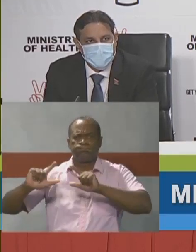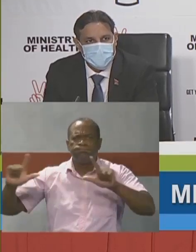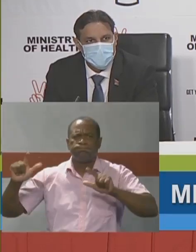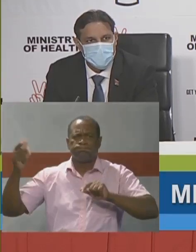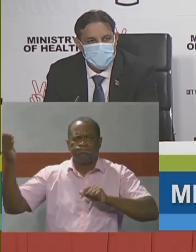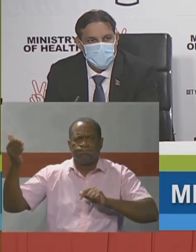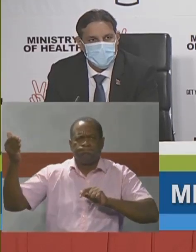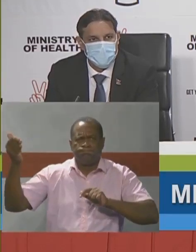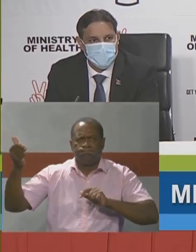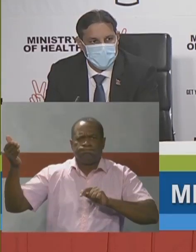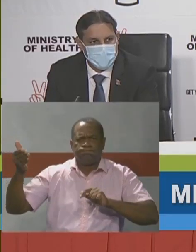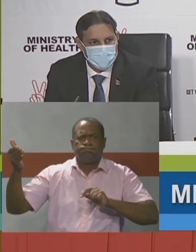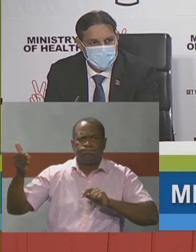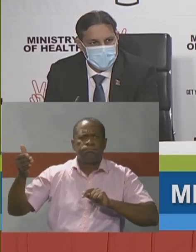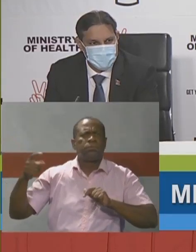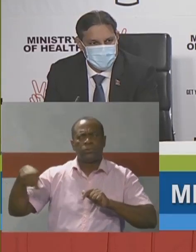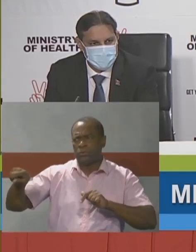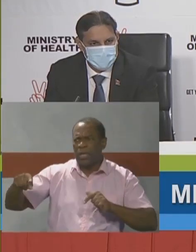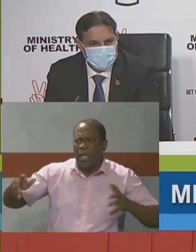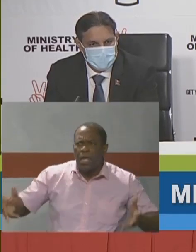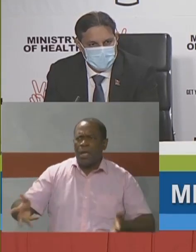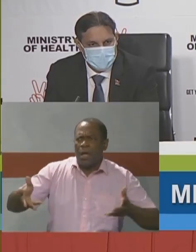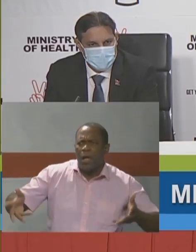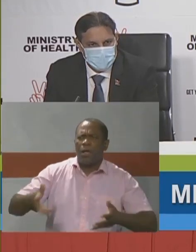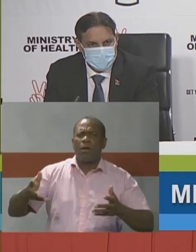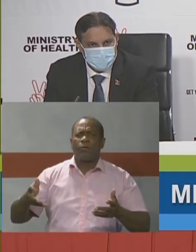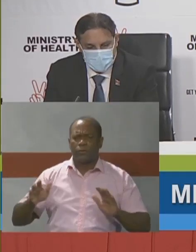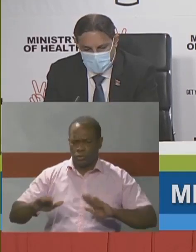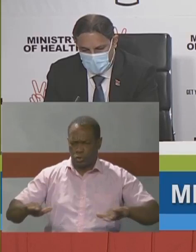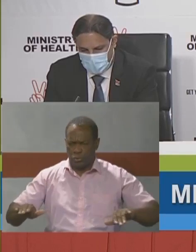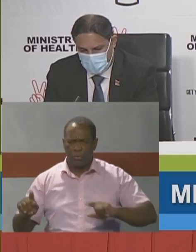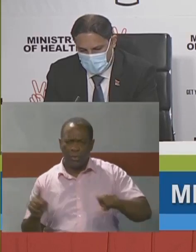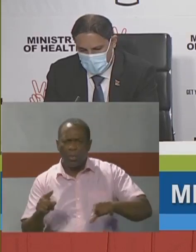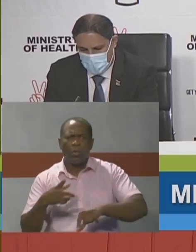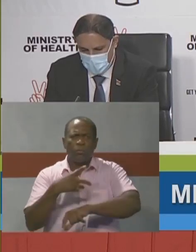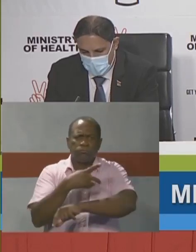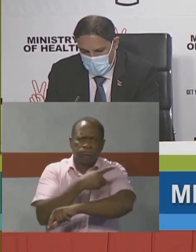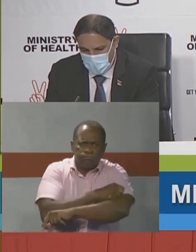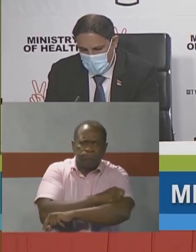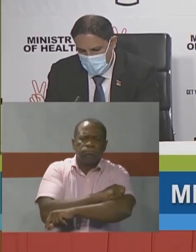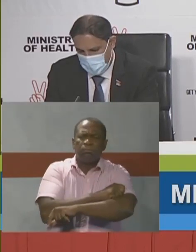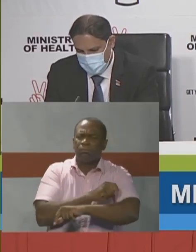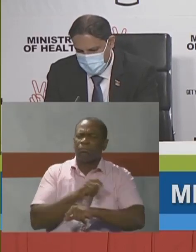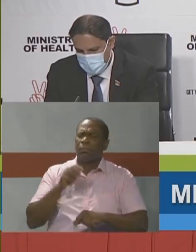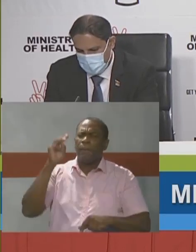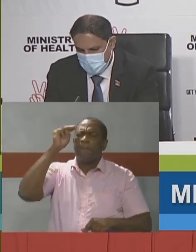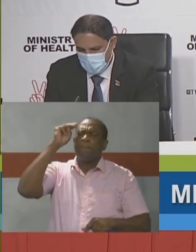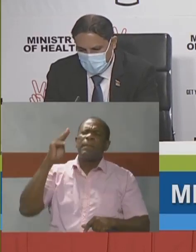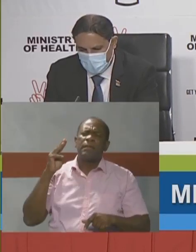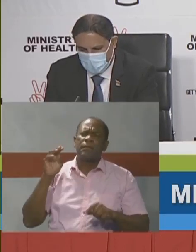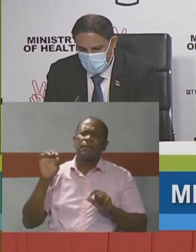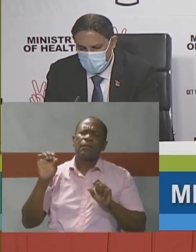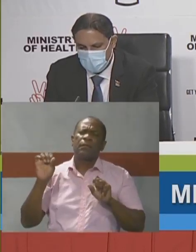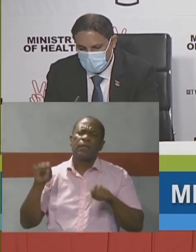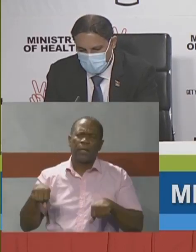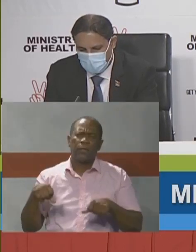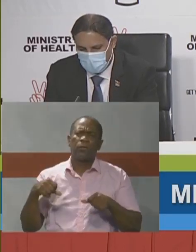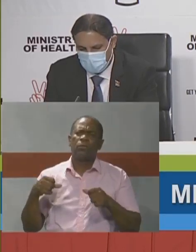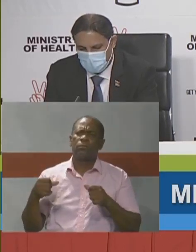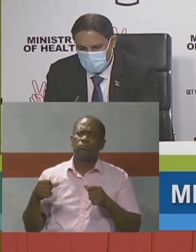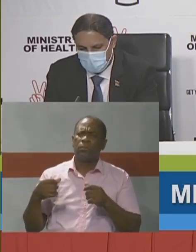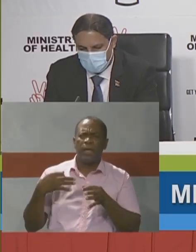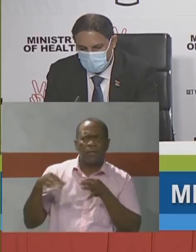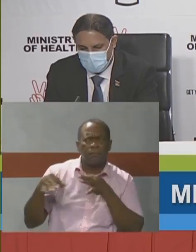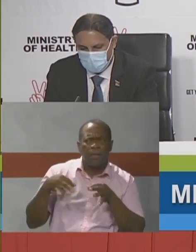was certainly urging vaccination and so on. Minister, can you give us an update as to the status of the acquisition of vaccines